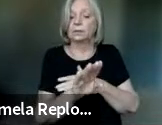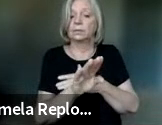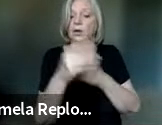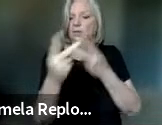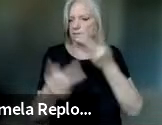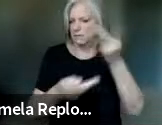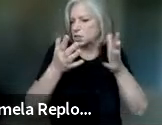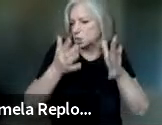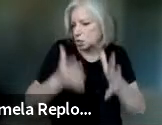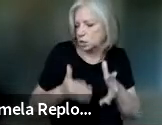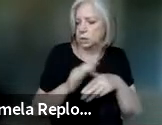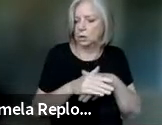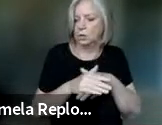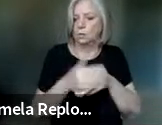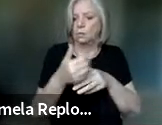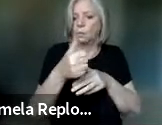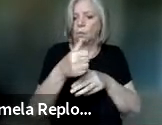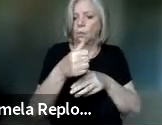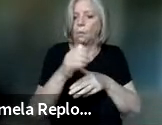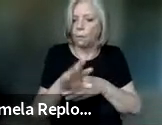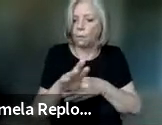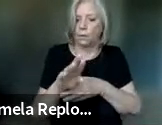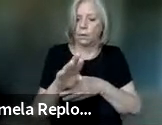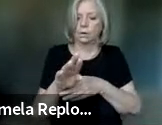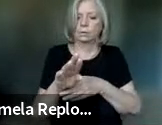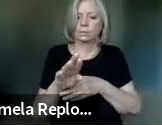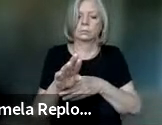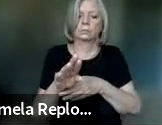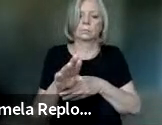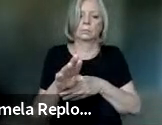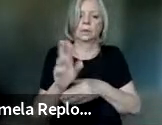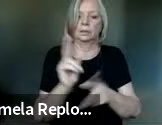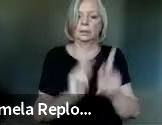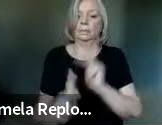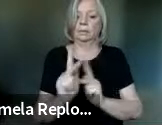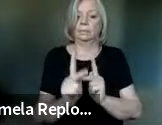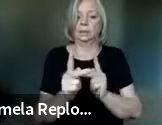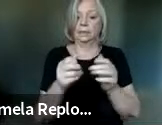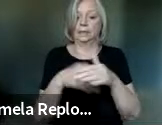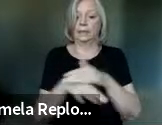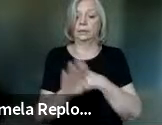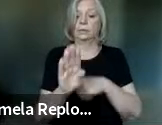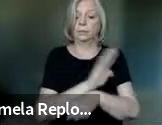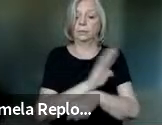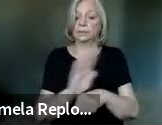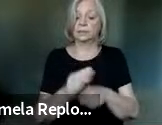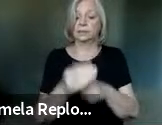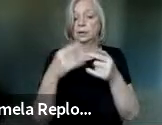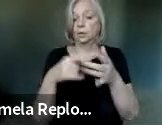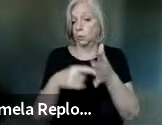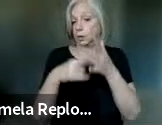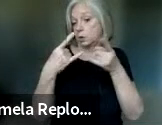coming in to do business, to wear a mask, or they can also